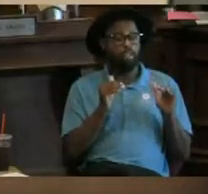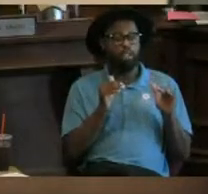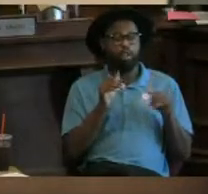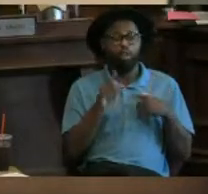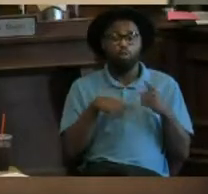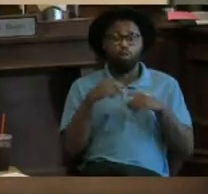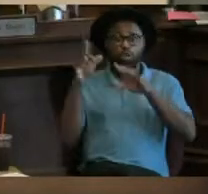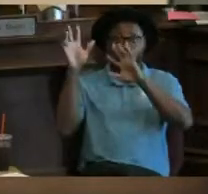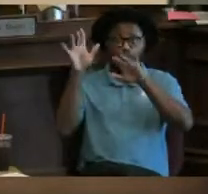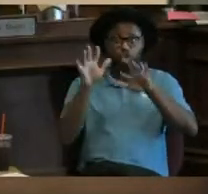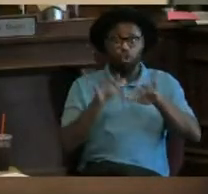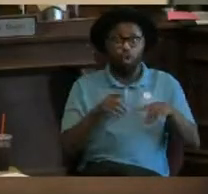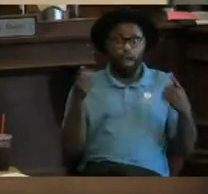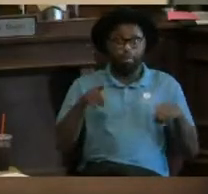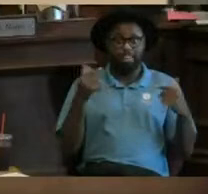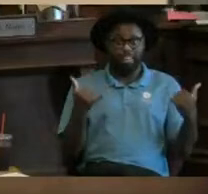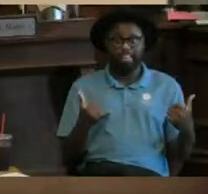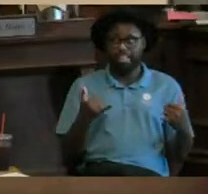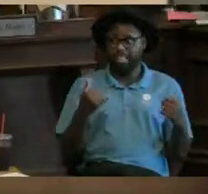this winter,